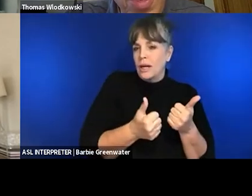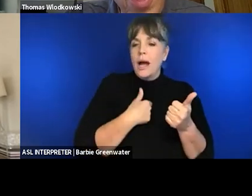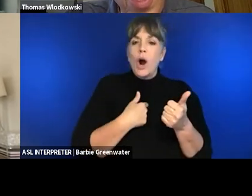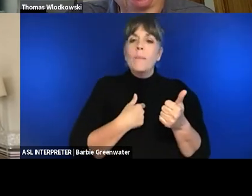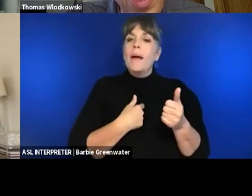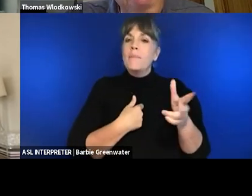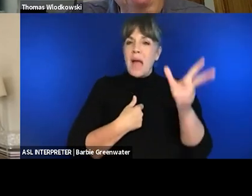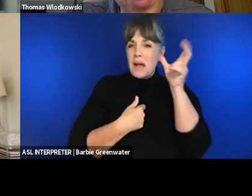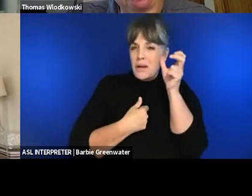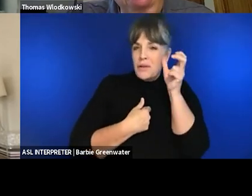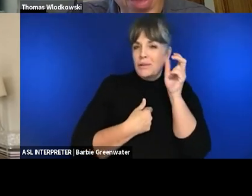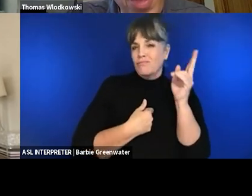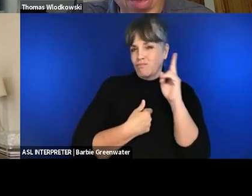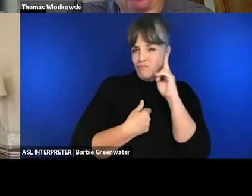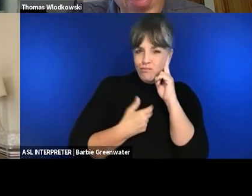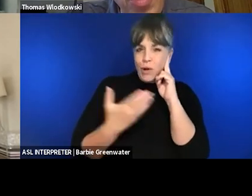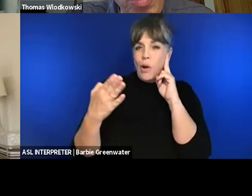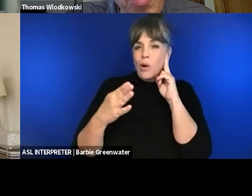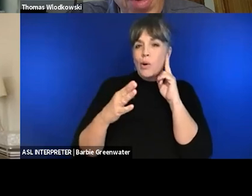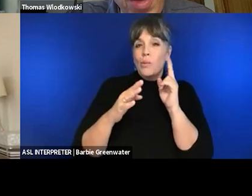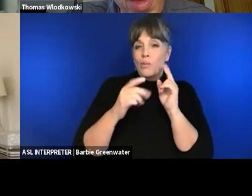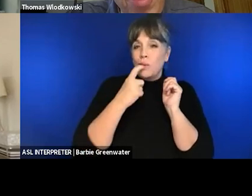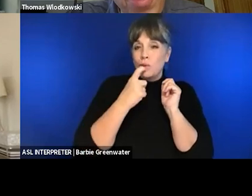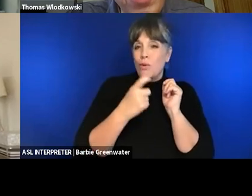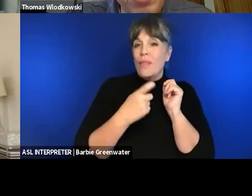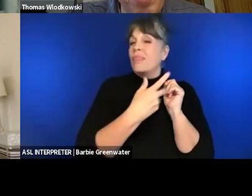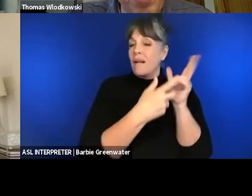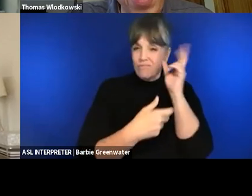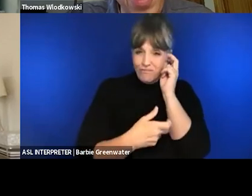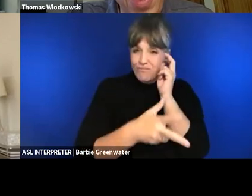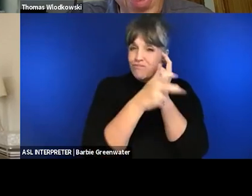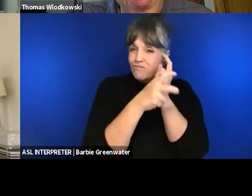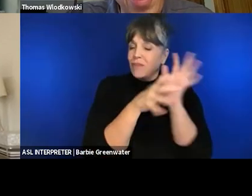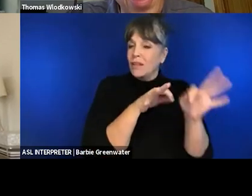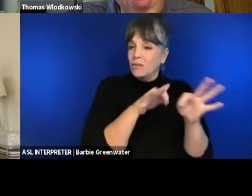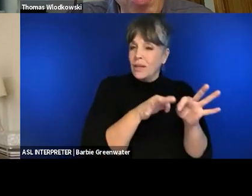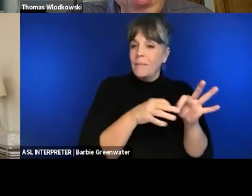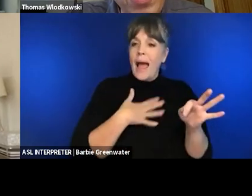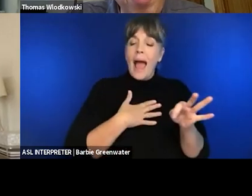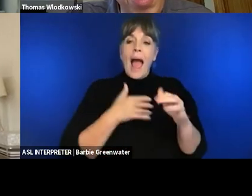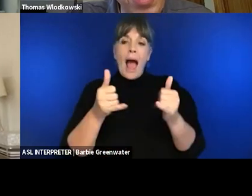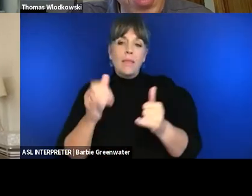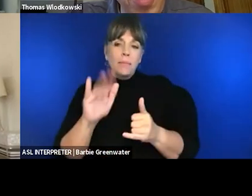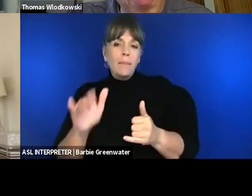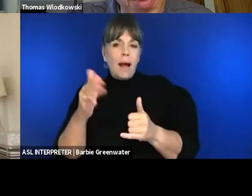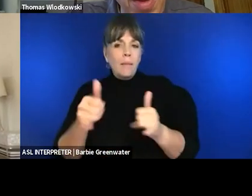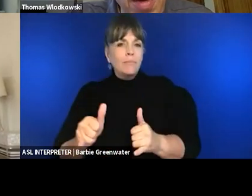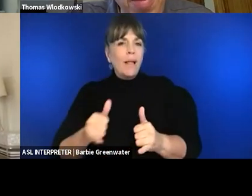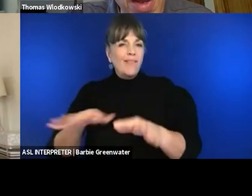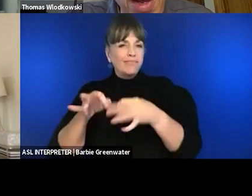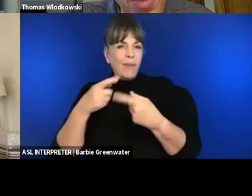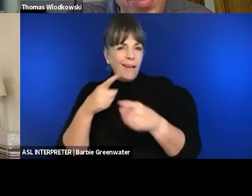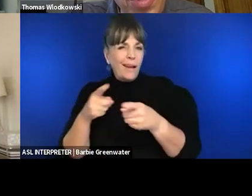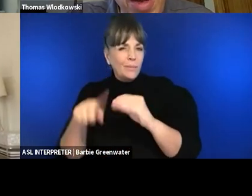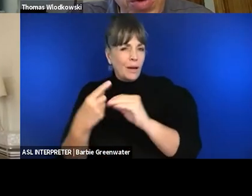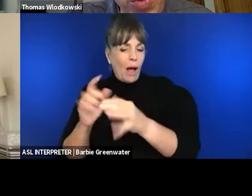earpiece and I could have the play-by-play going through my AV system and they wouldn't step on each other.